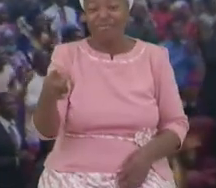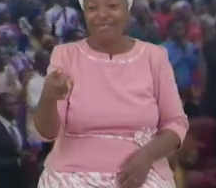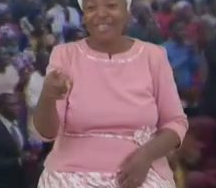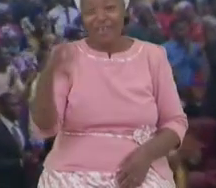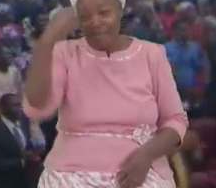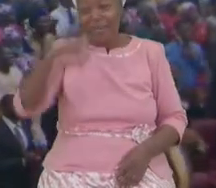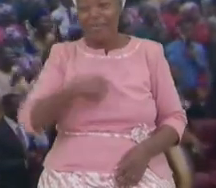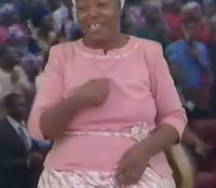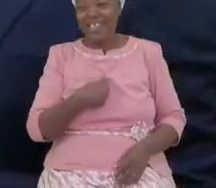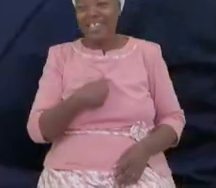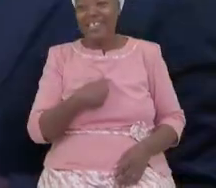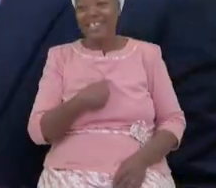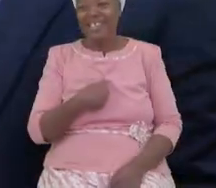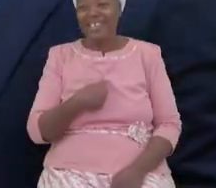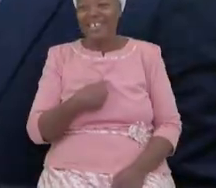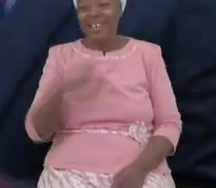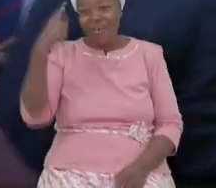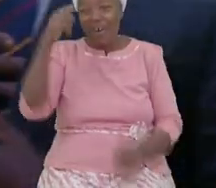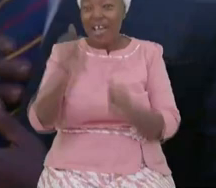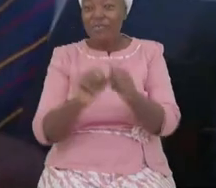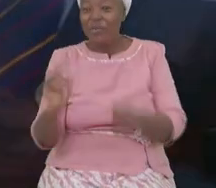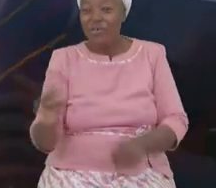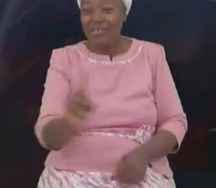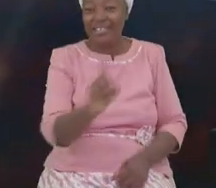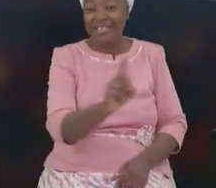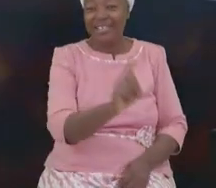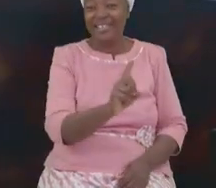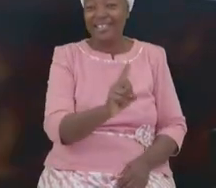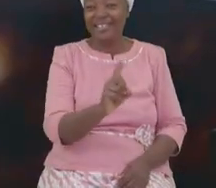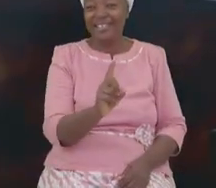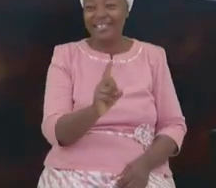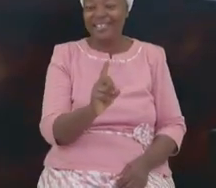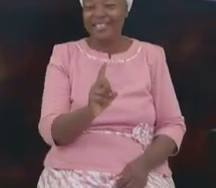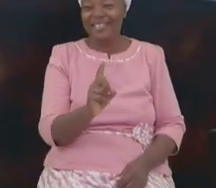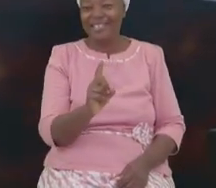for me, for everyone.